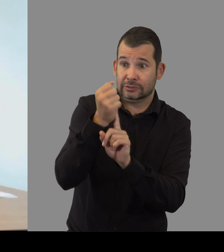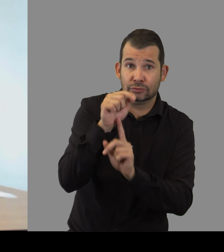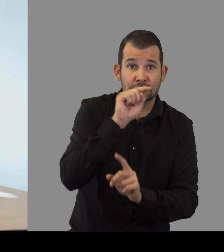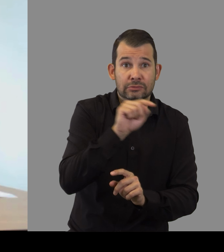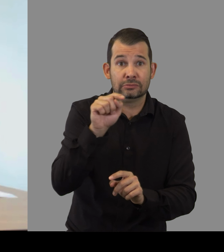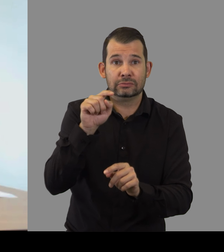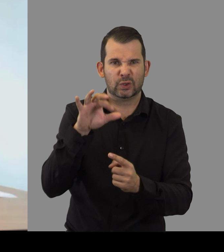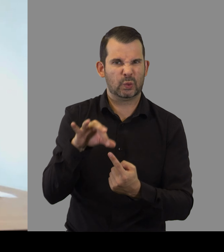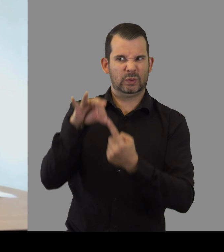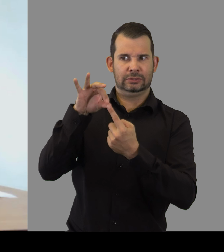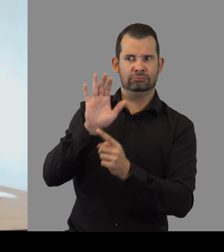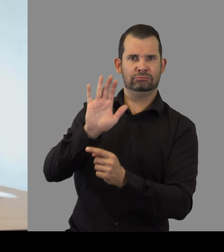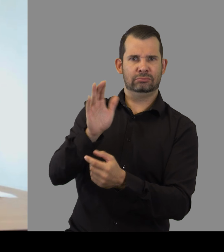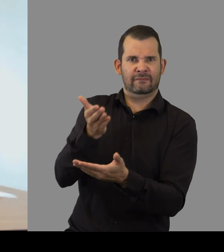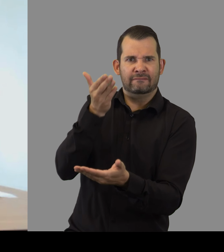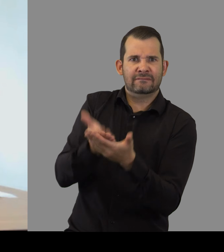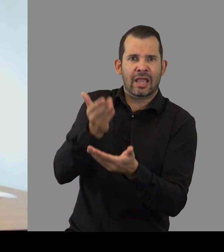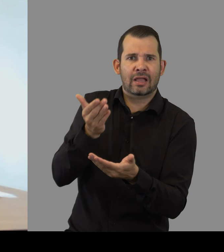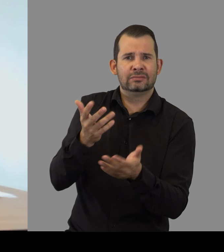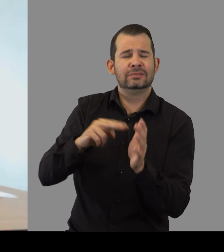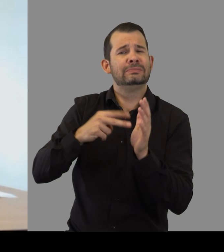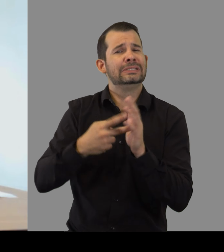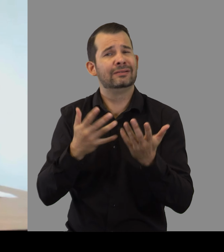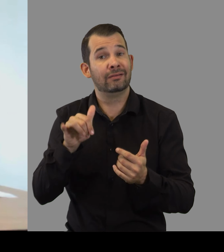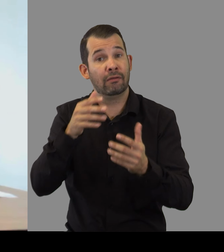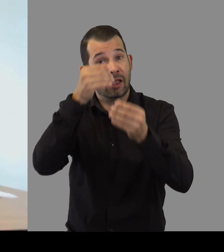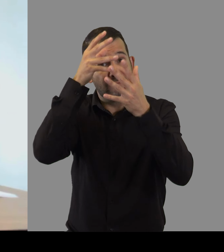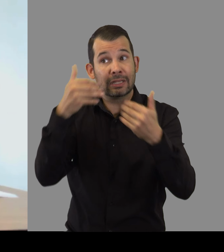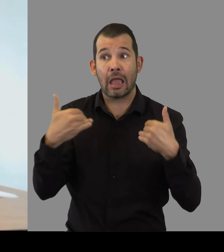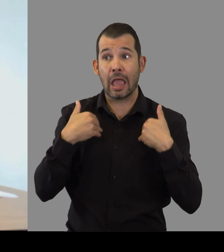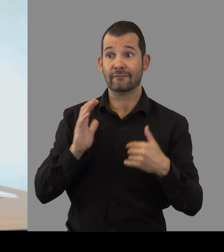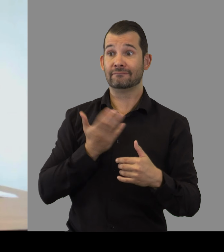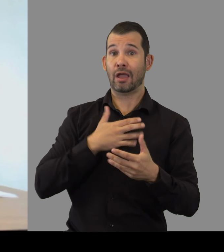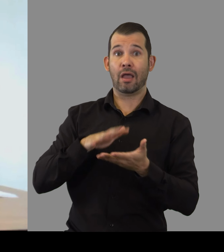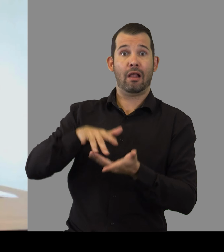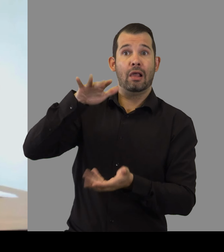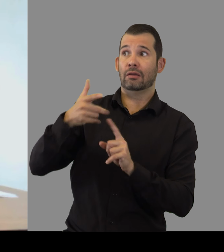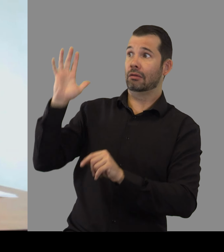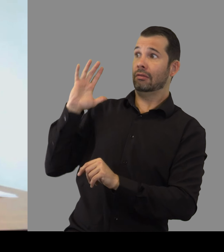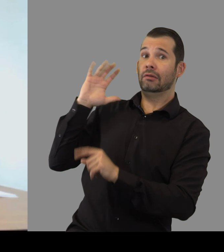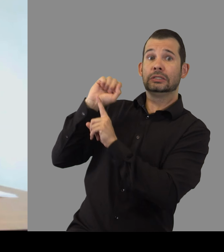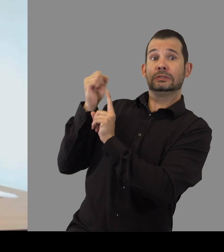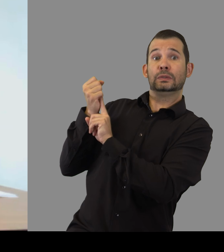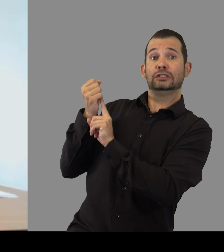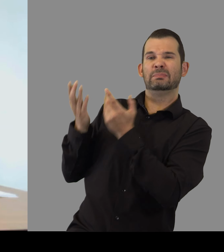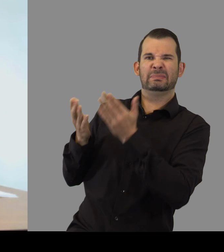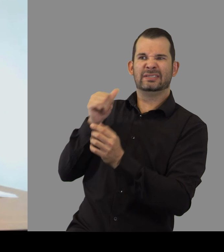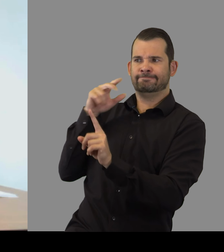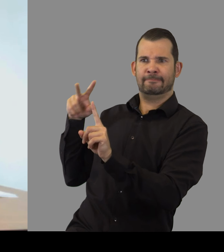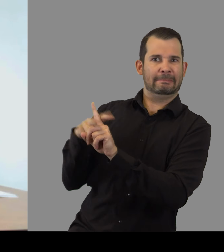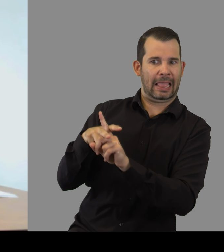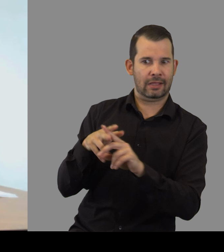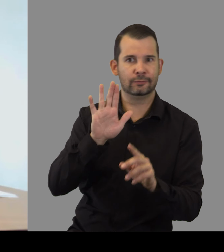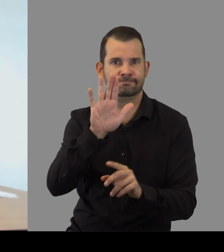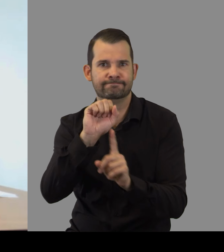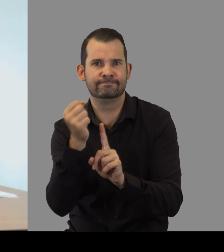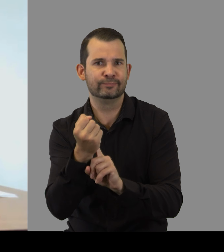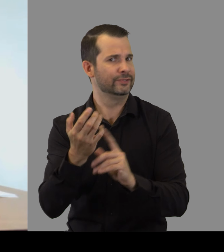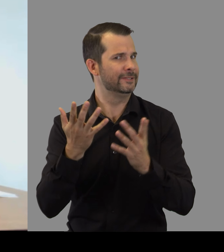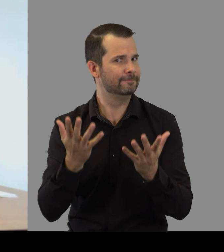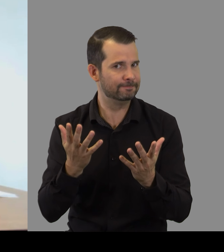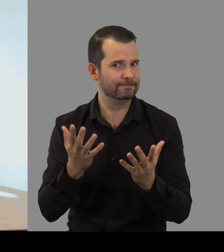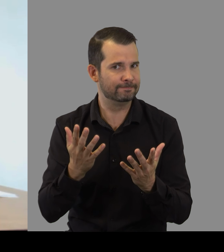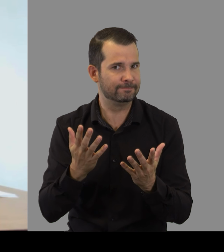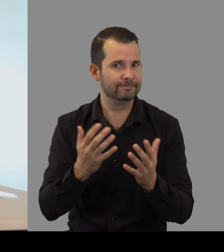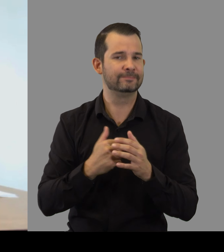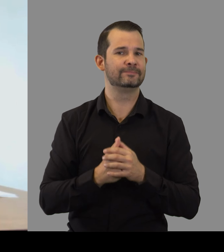to remember that each case is unique to the facts, and therefore the information that we have from uh,